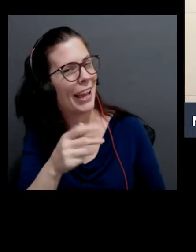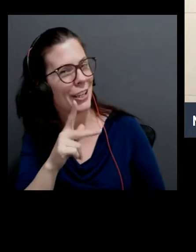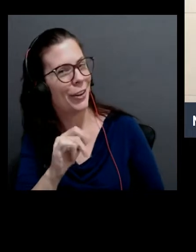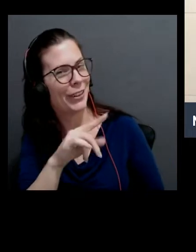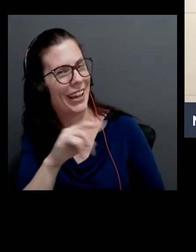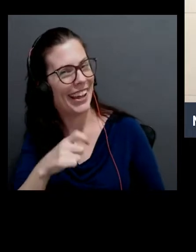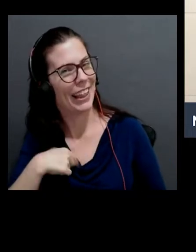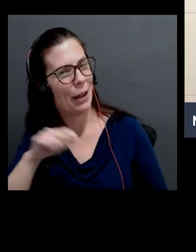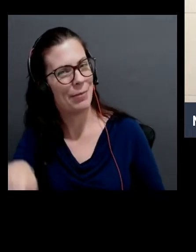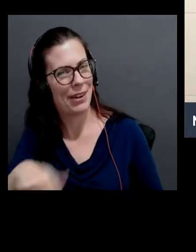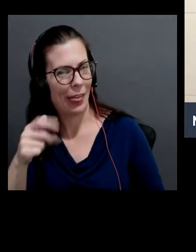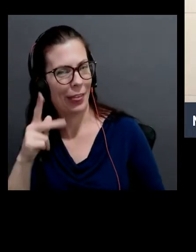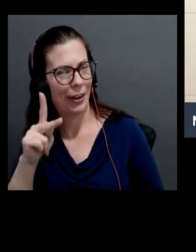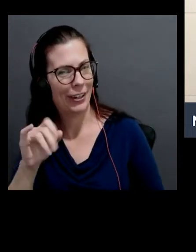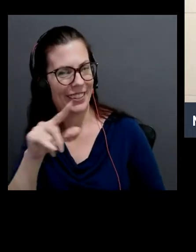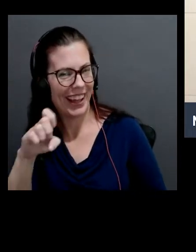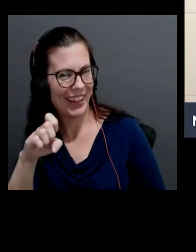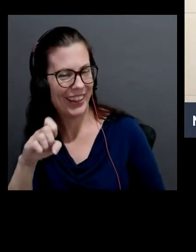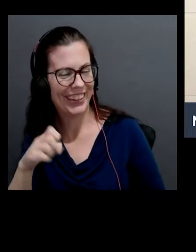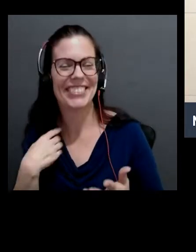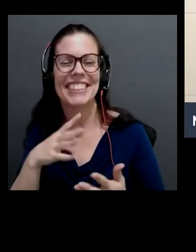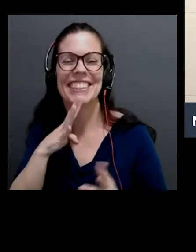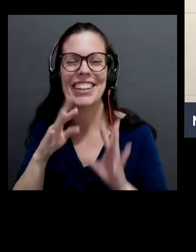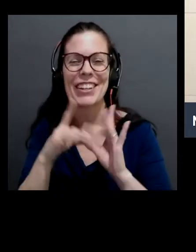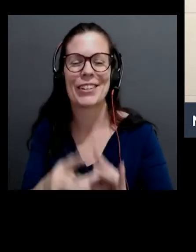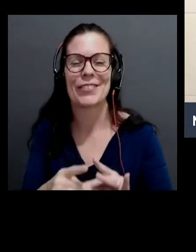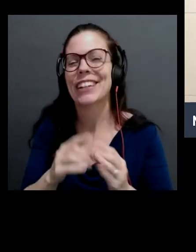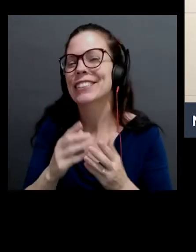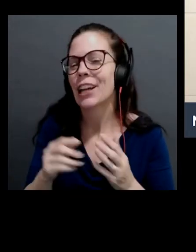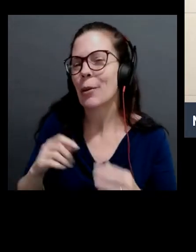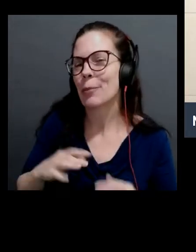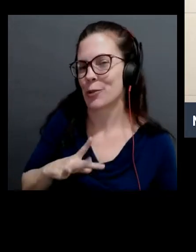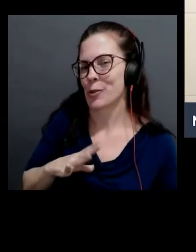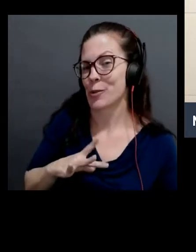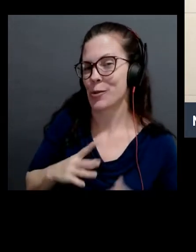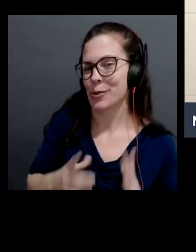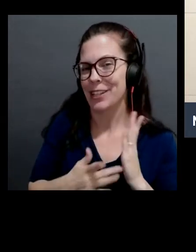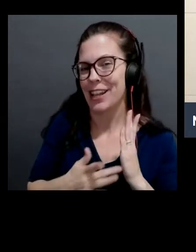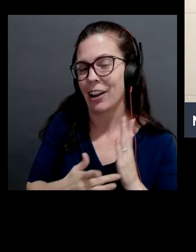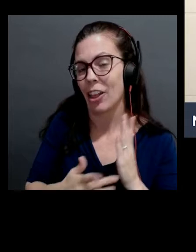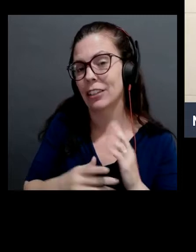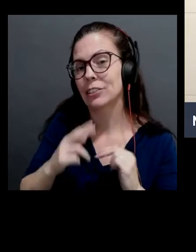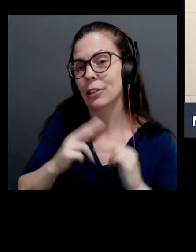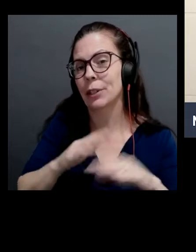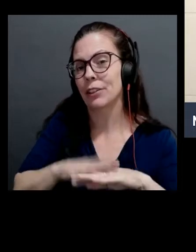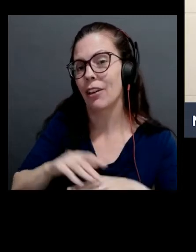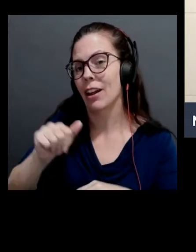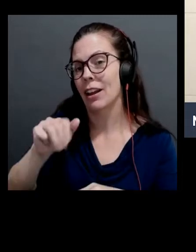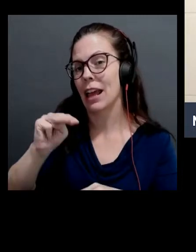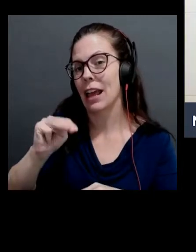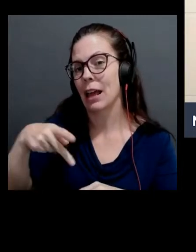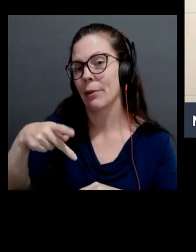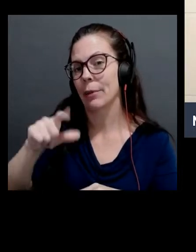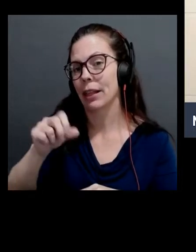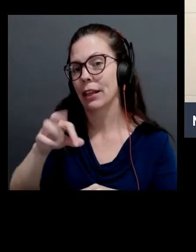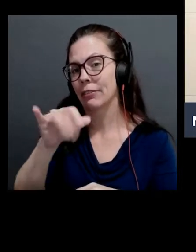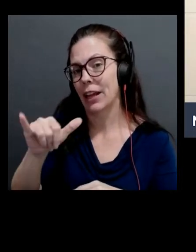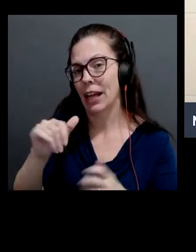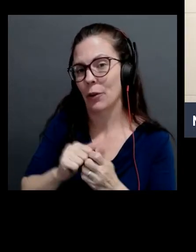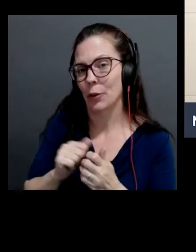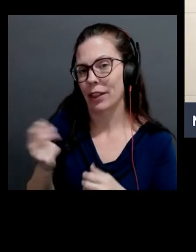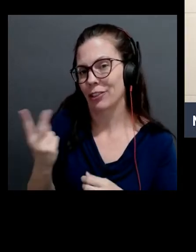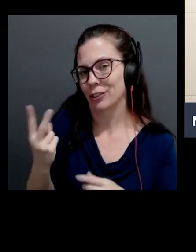Kyle, and we're going to be talking about some pretty cool technology that was built on Amplify with our guests here,